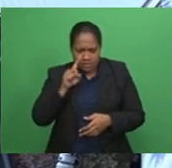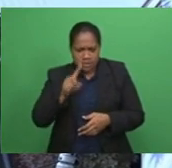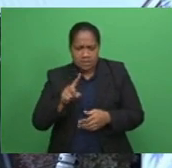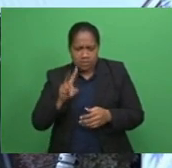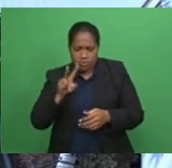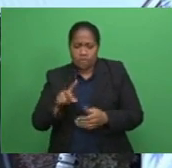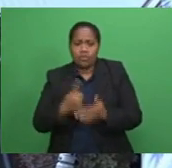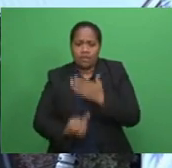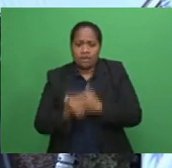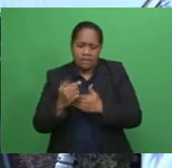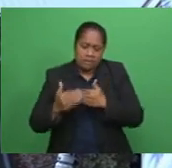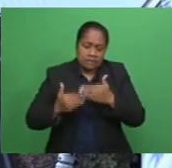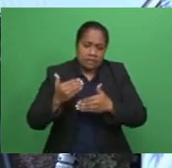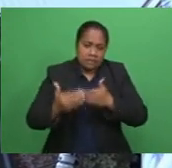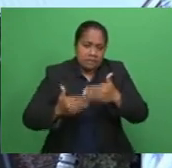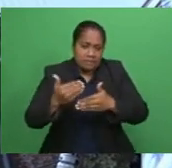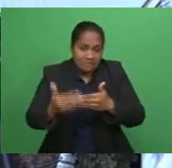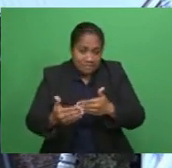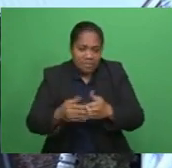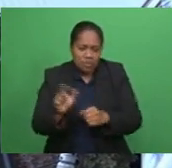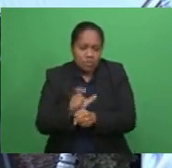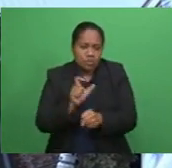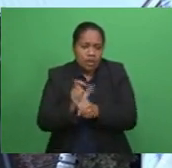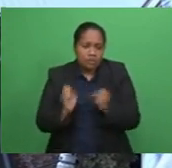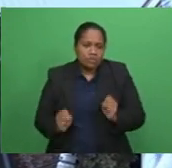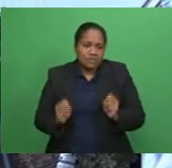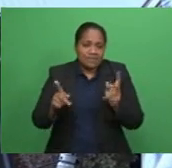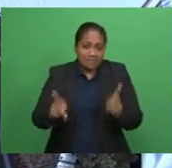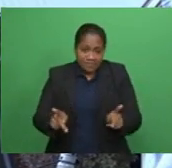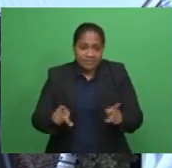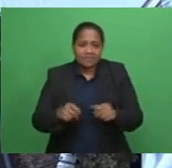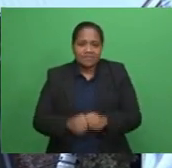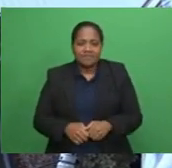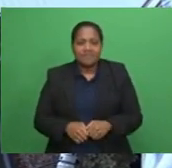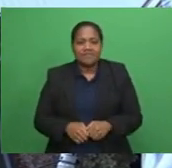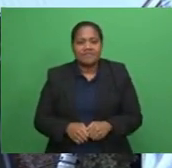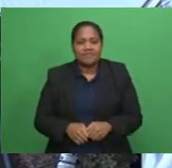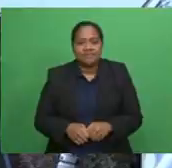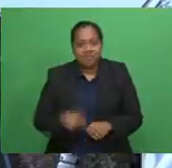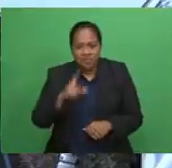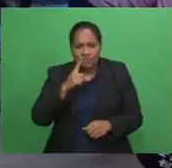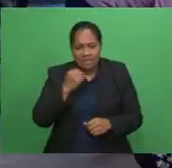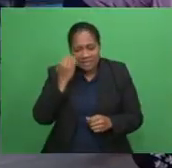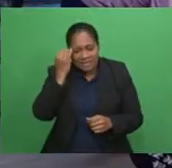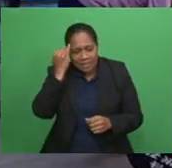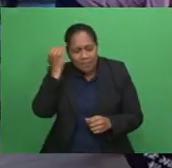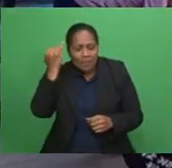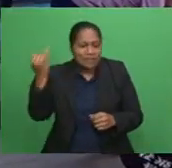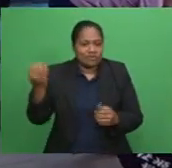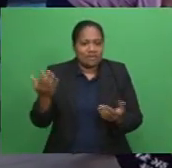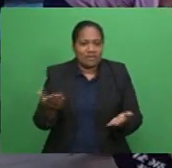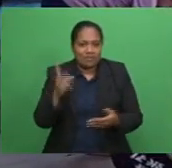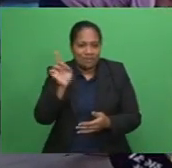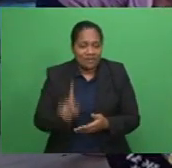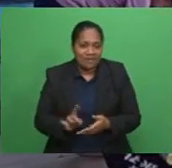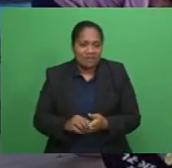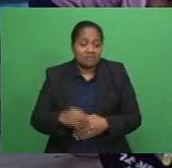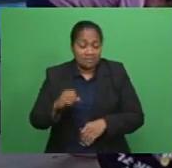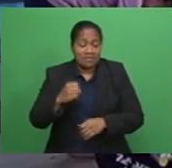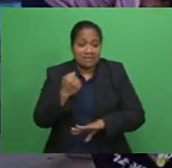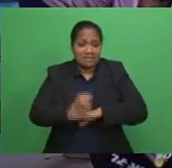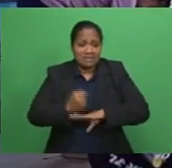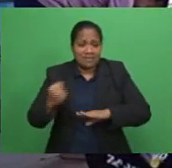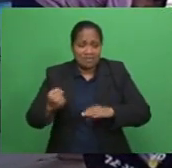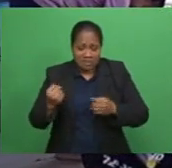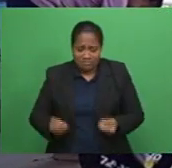come, creating opportunities we can hardly imagine today. While the government is providing new